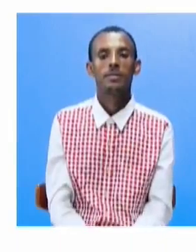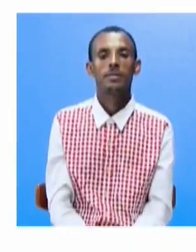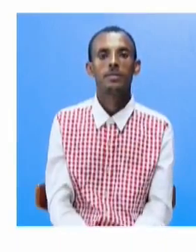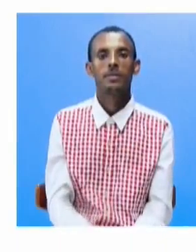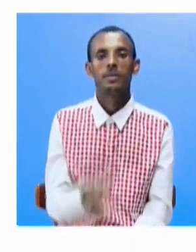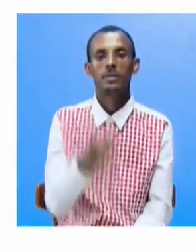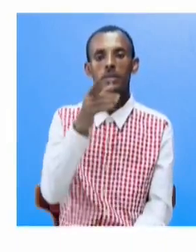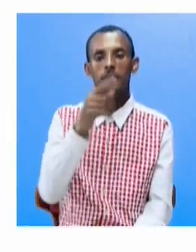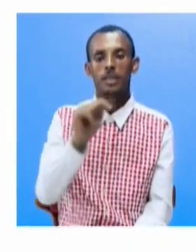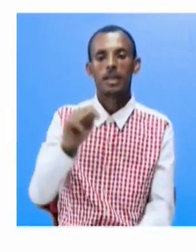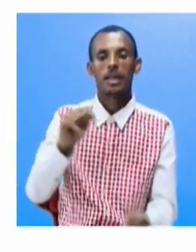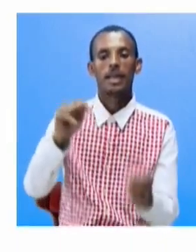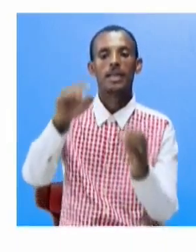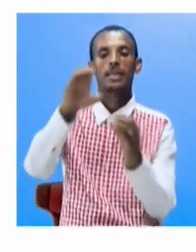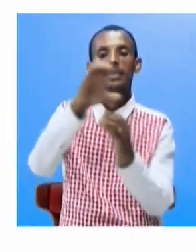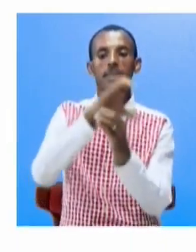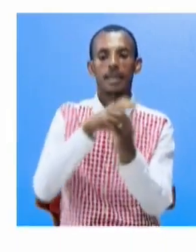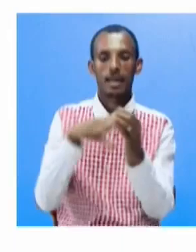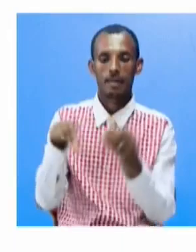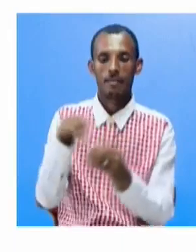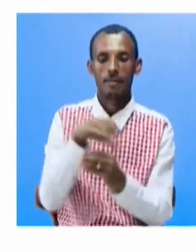the circumference